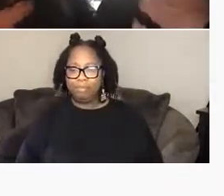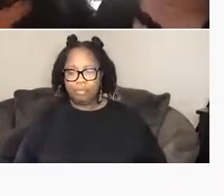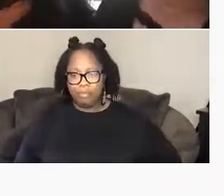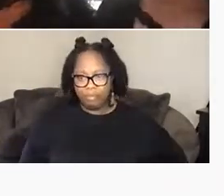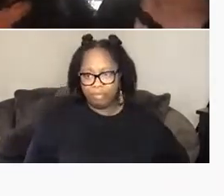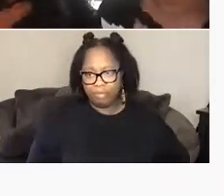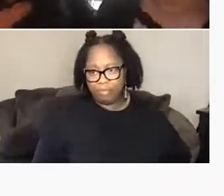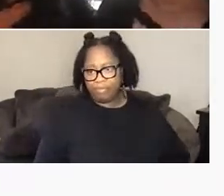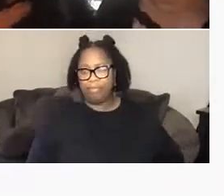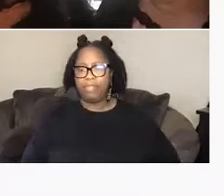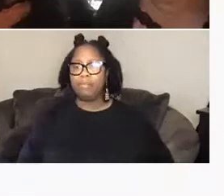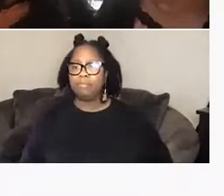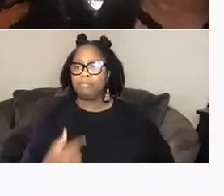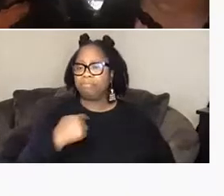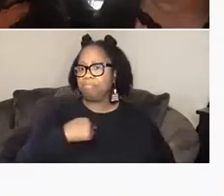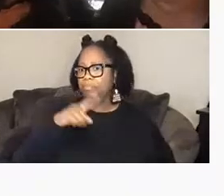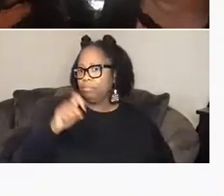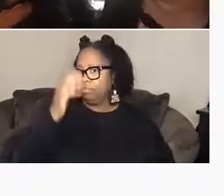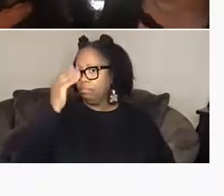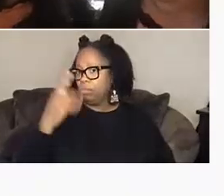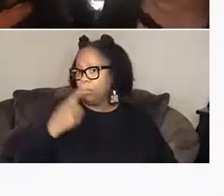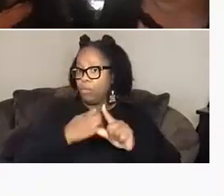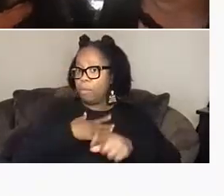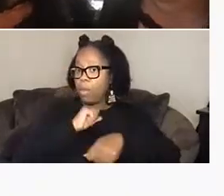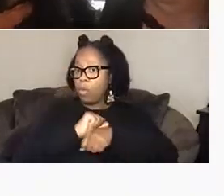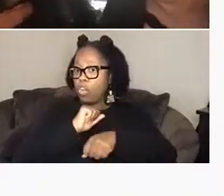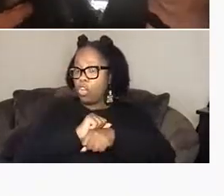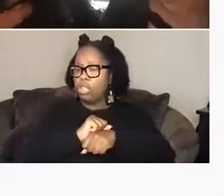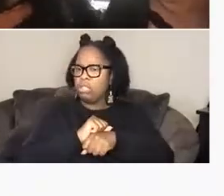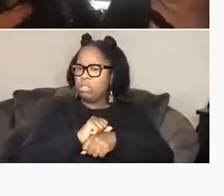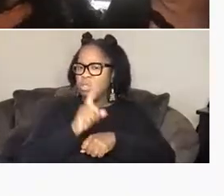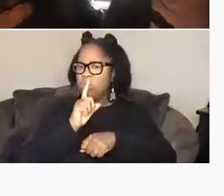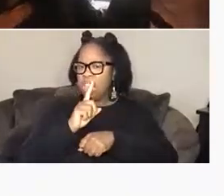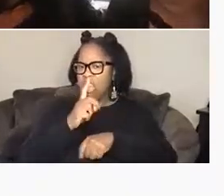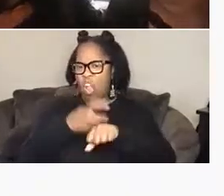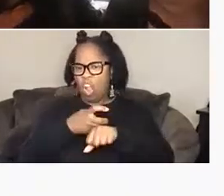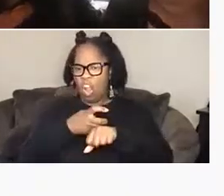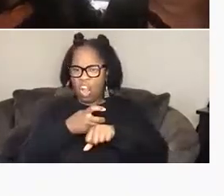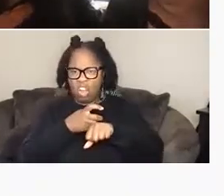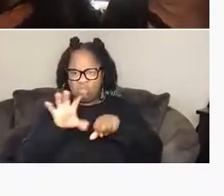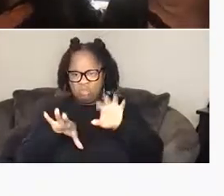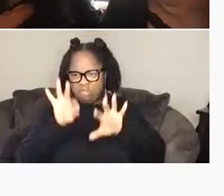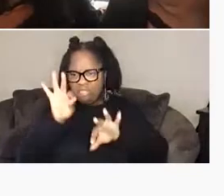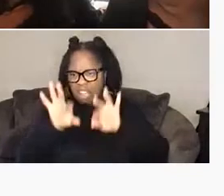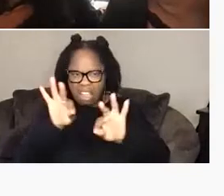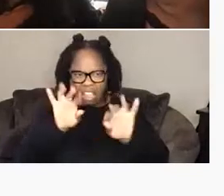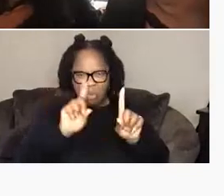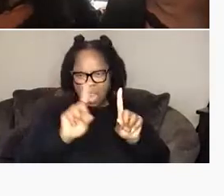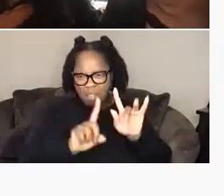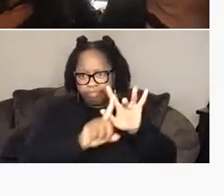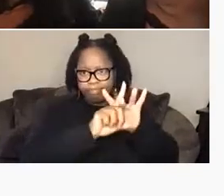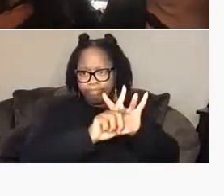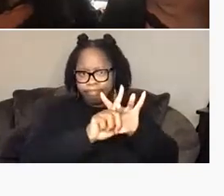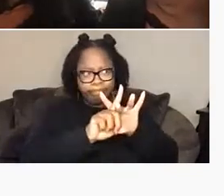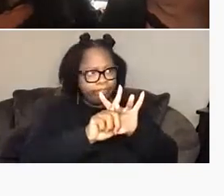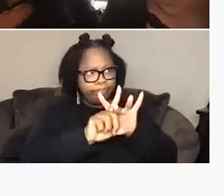I should say that, from my work doing this, it is actually hard to track where laws spring up. So a